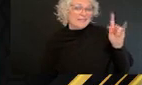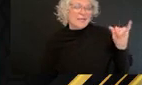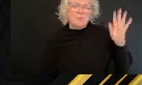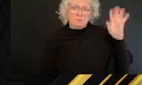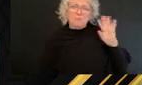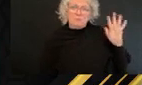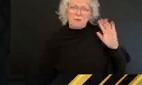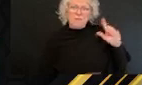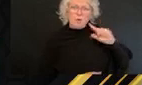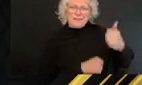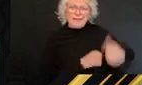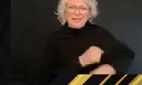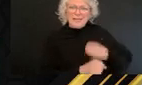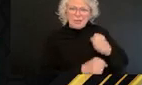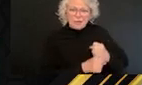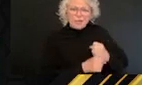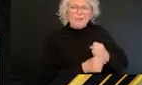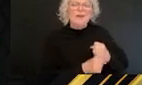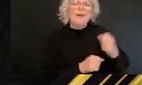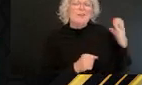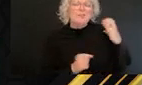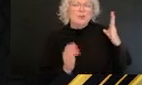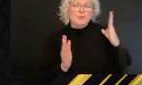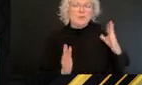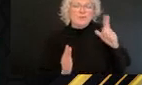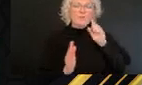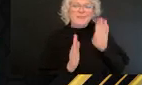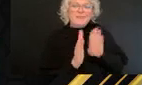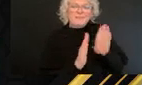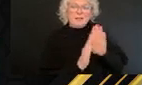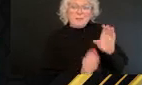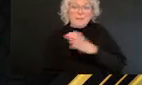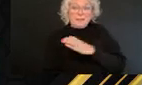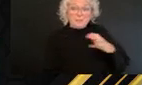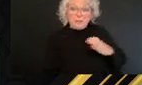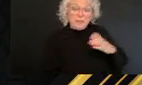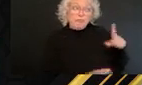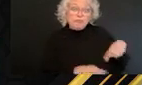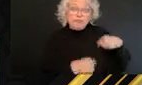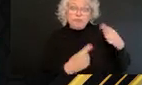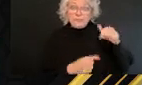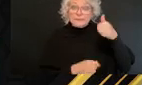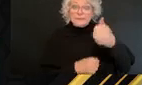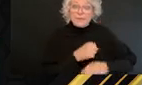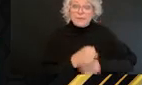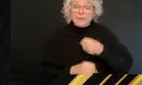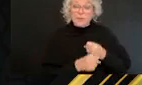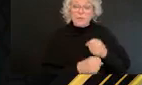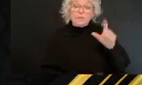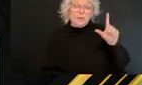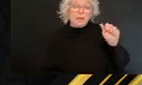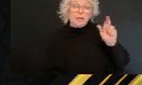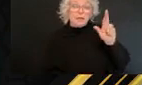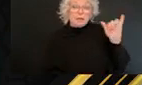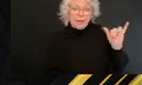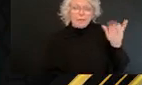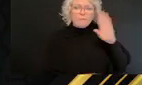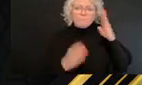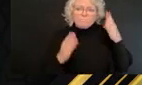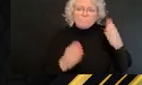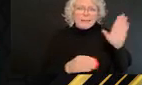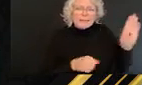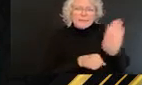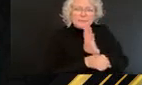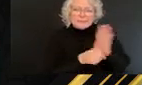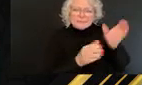HKS board for more than 10 years as chairman of the Development Committee. Over the past decade, Larry has devoted his business